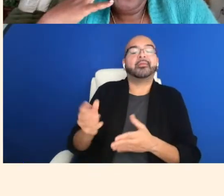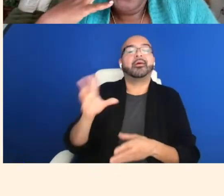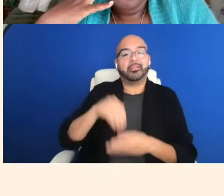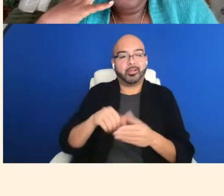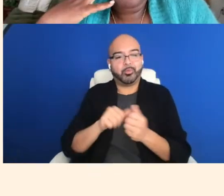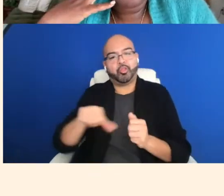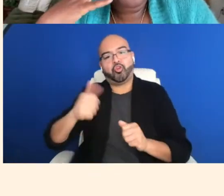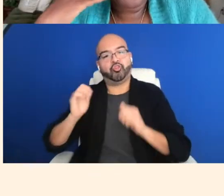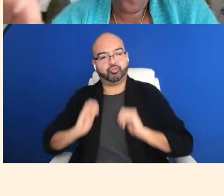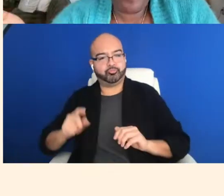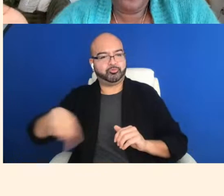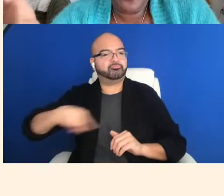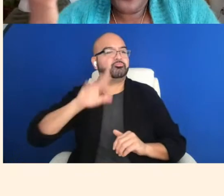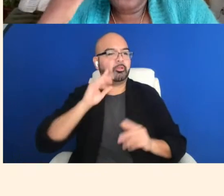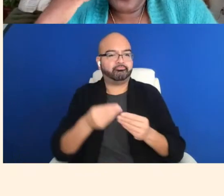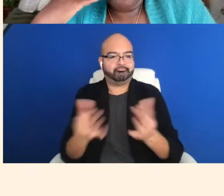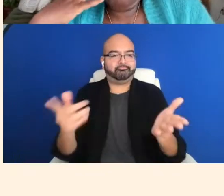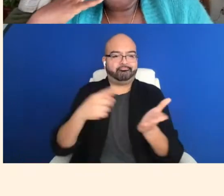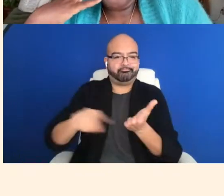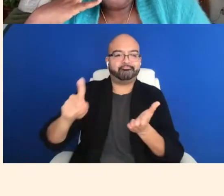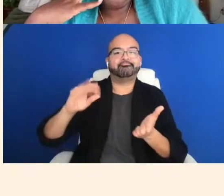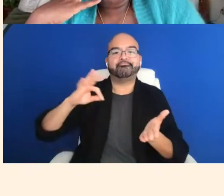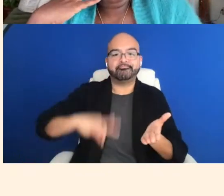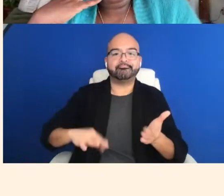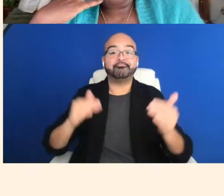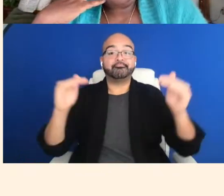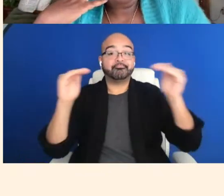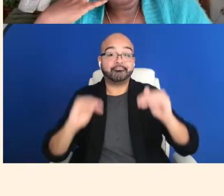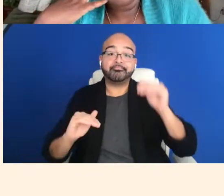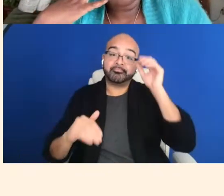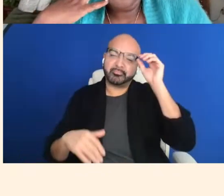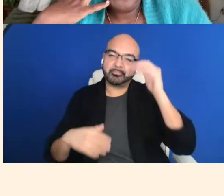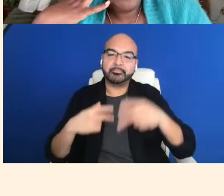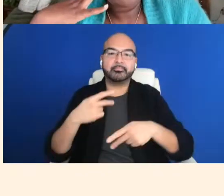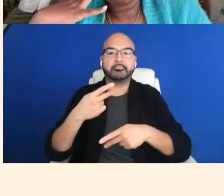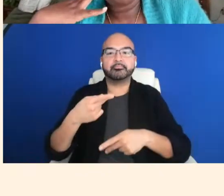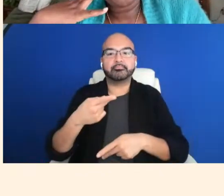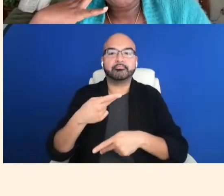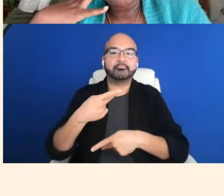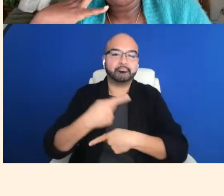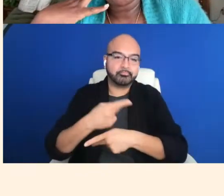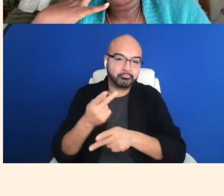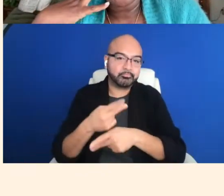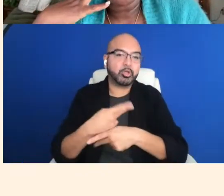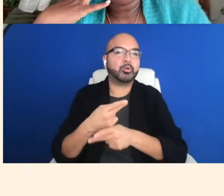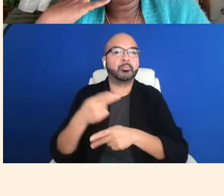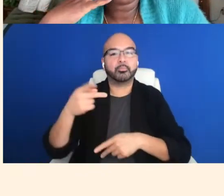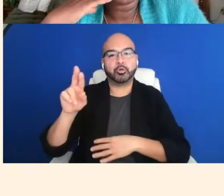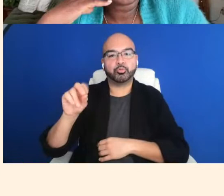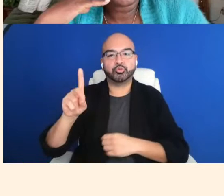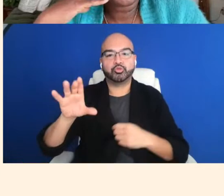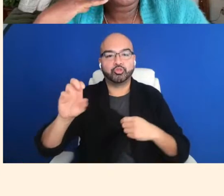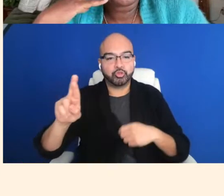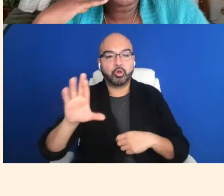consumers. There are producer co-ops. That's a First Nations cooperative, and I'm pretty sure